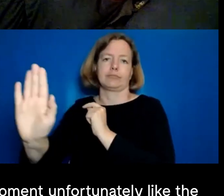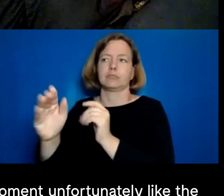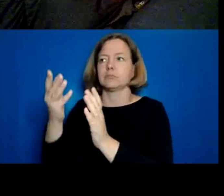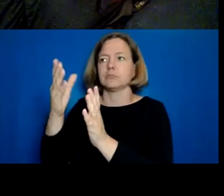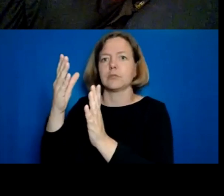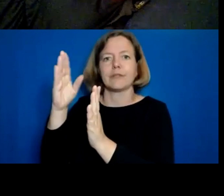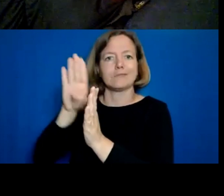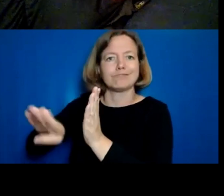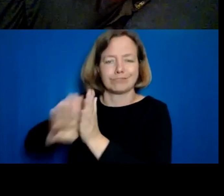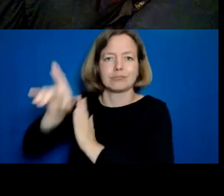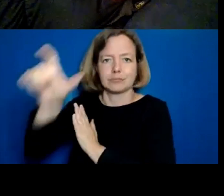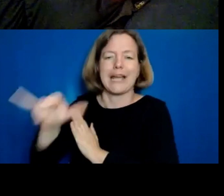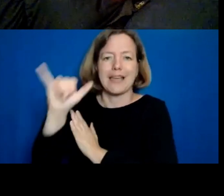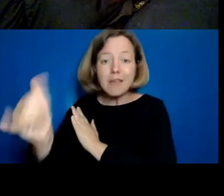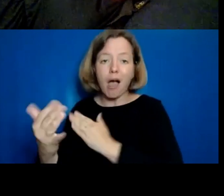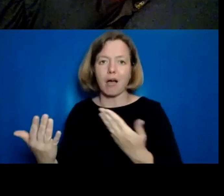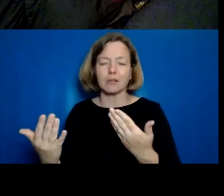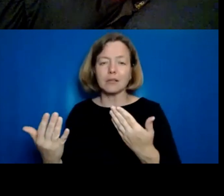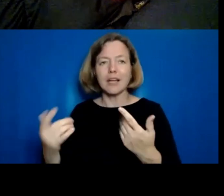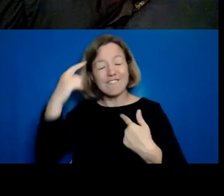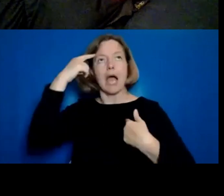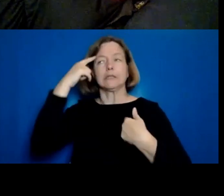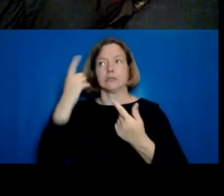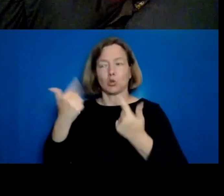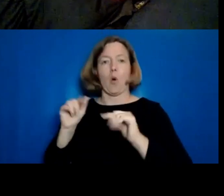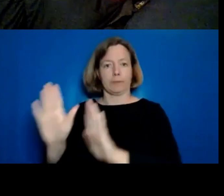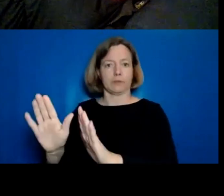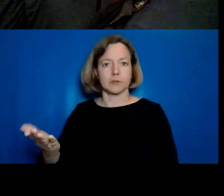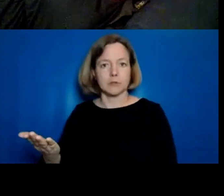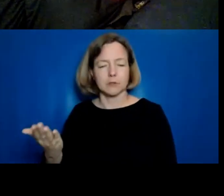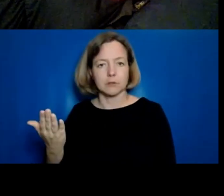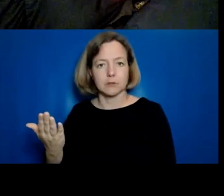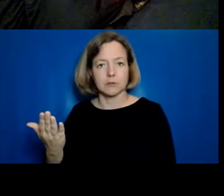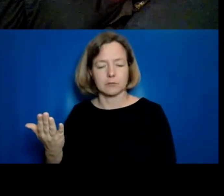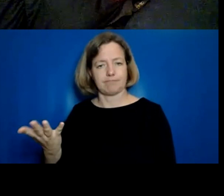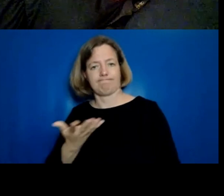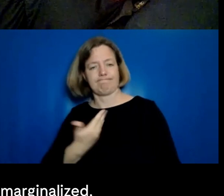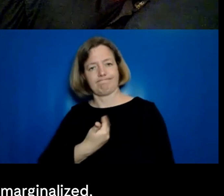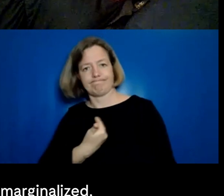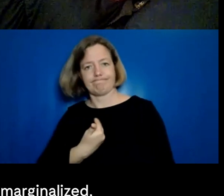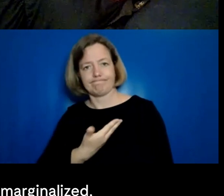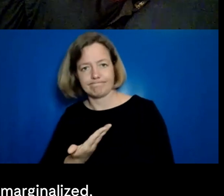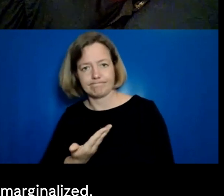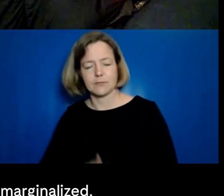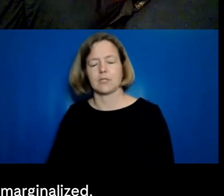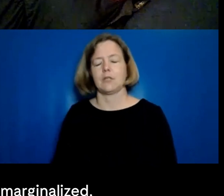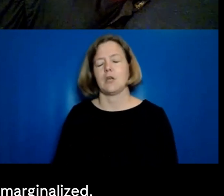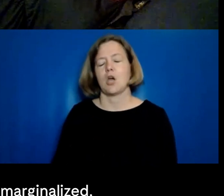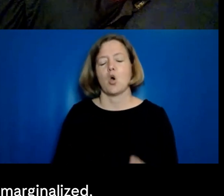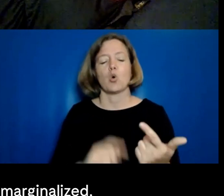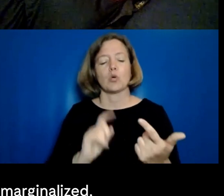scenes works. And the other one is that, of course, the more you